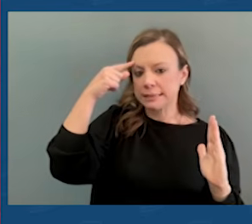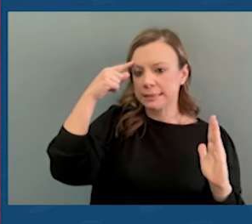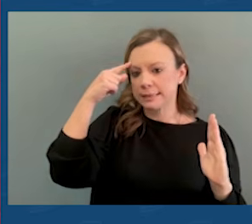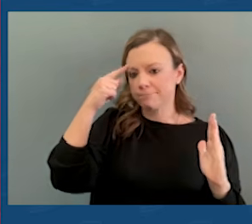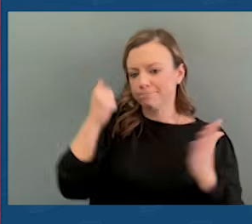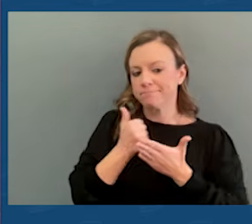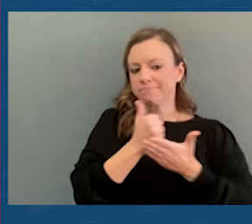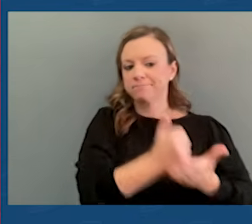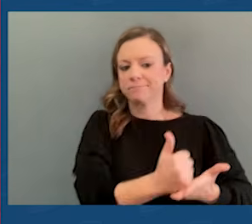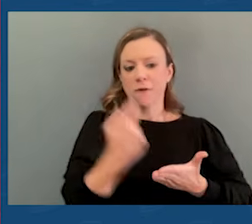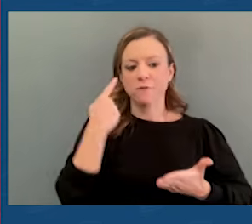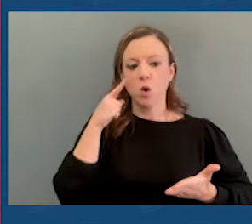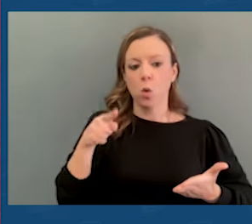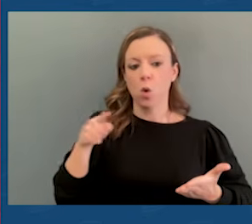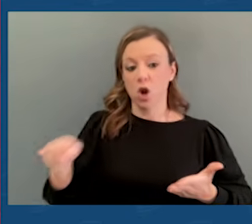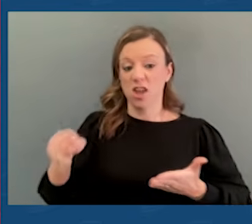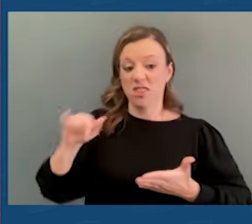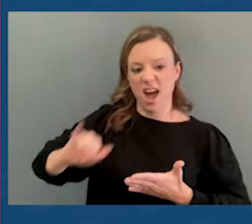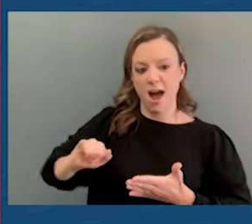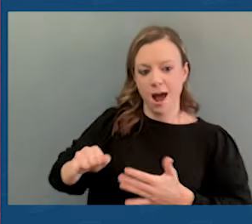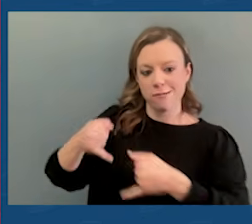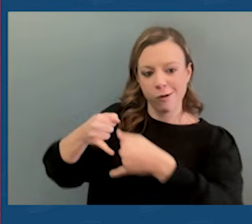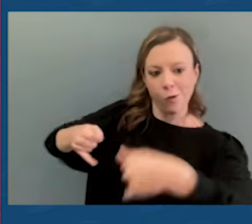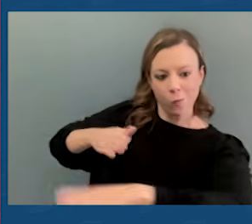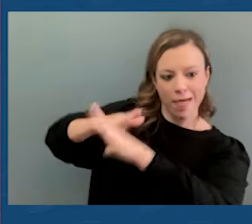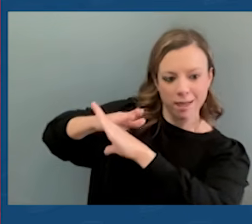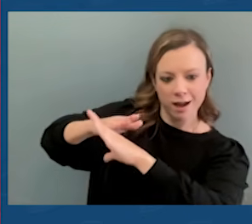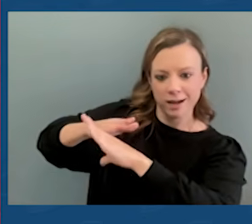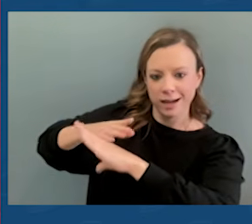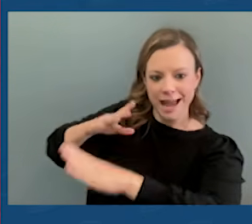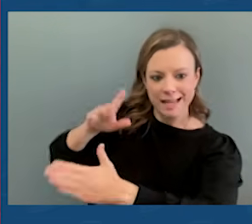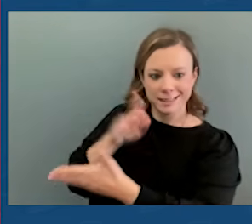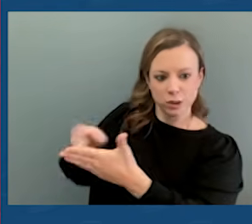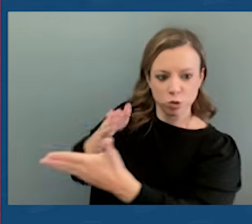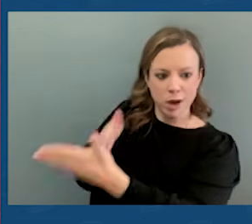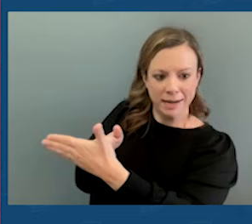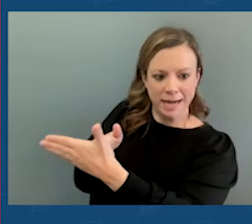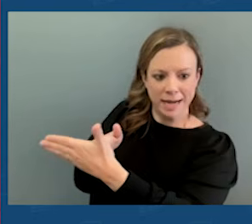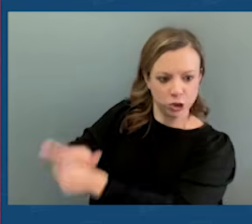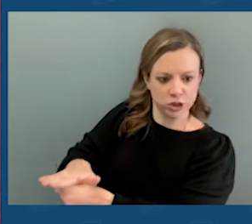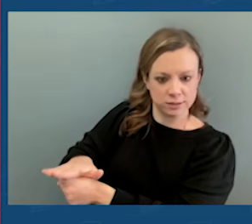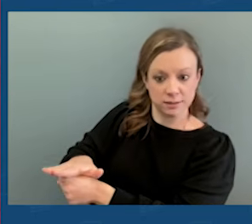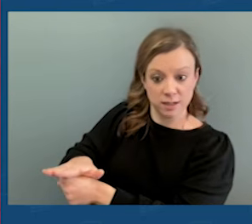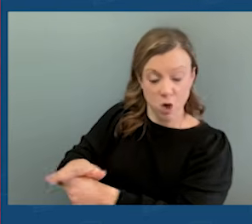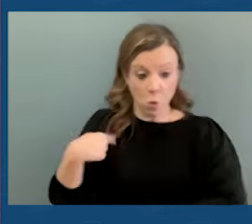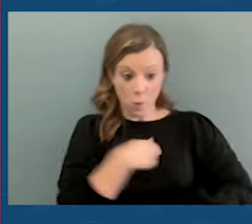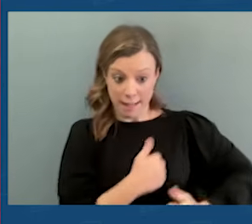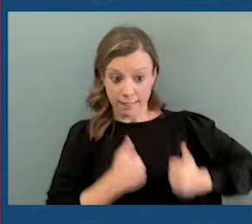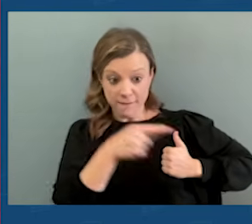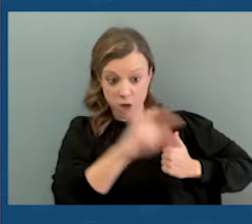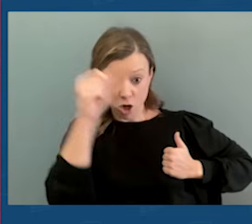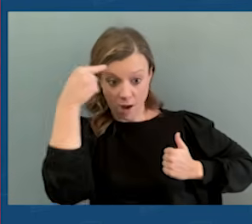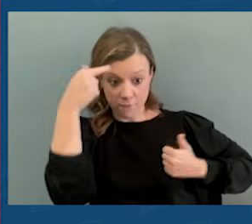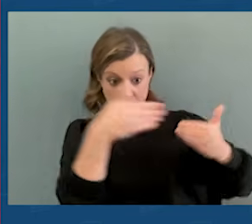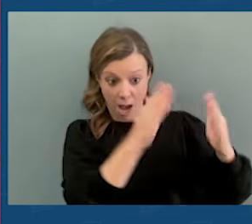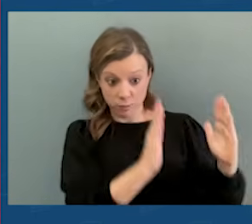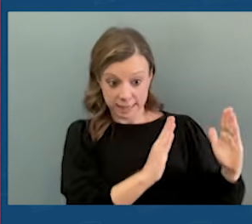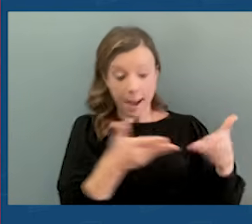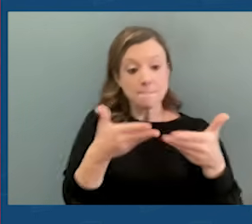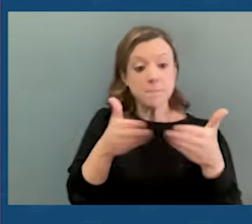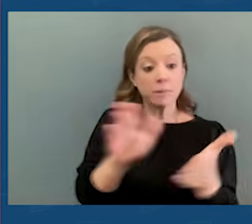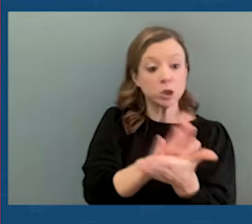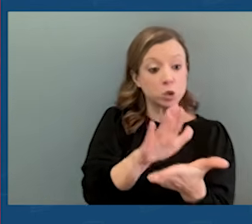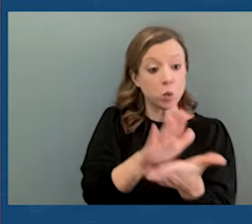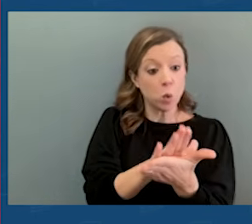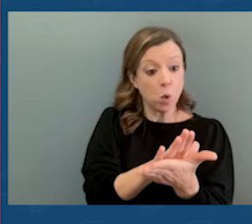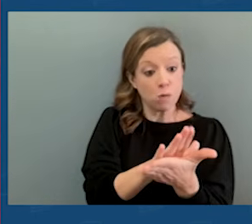redlining and the discrimination, and that's where we lived. And public schools educated us. But